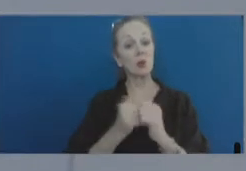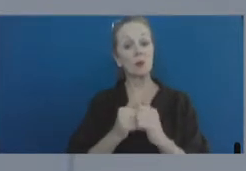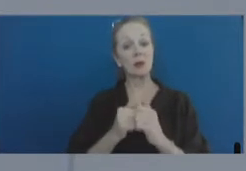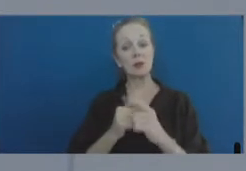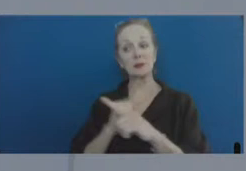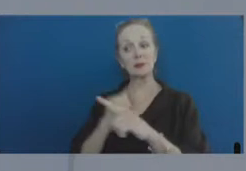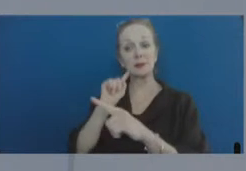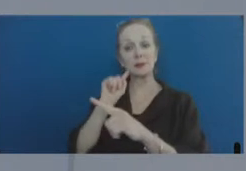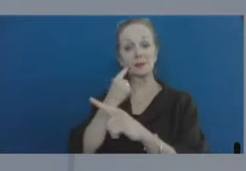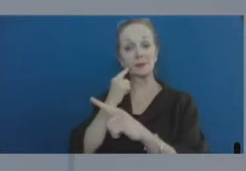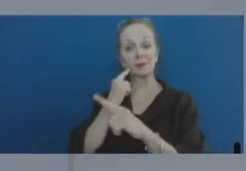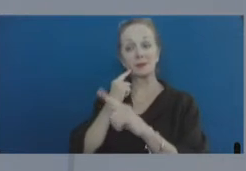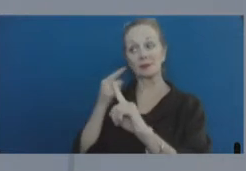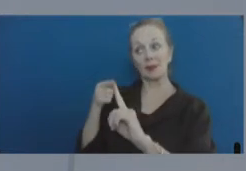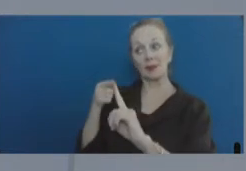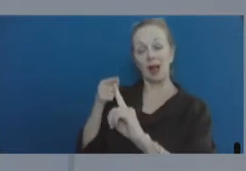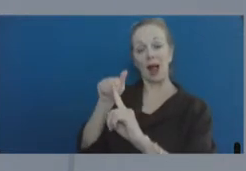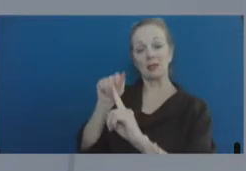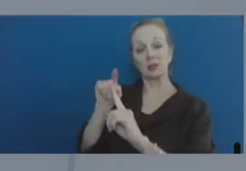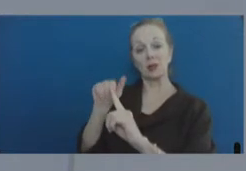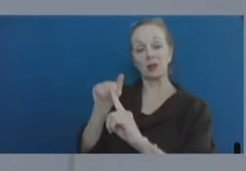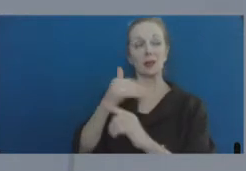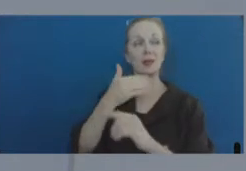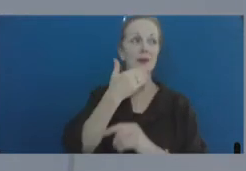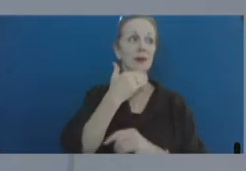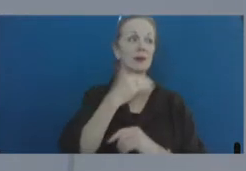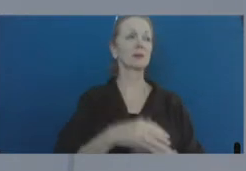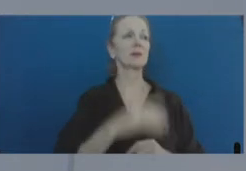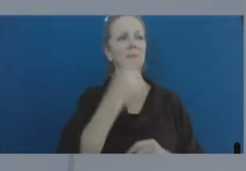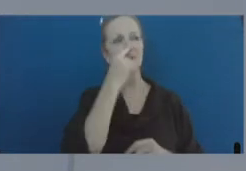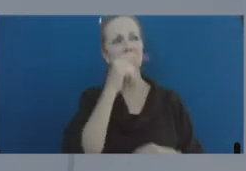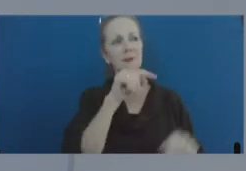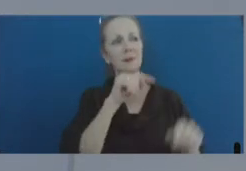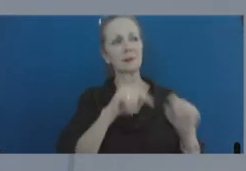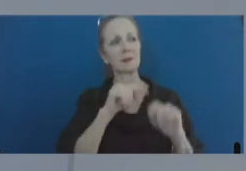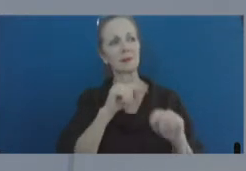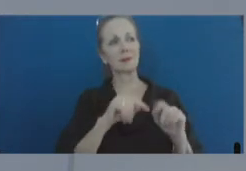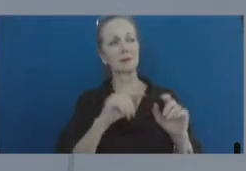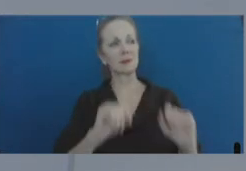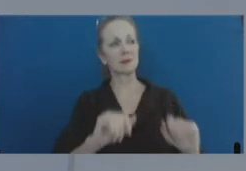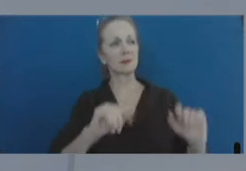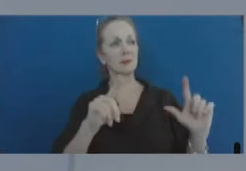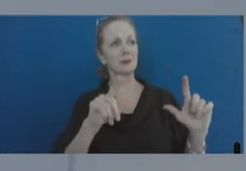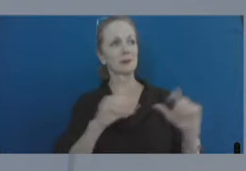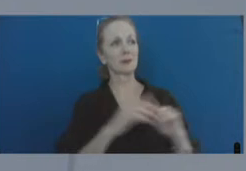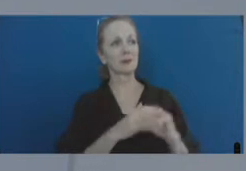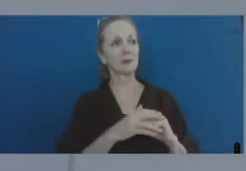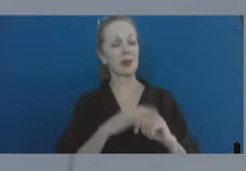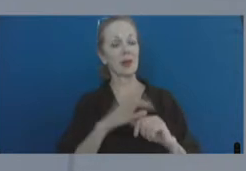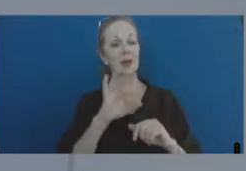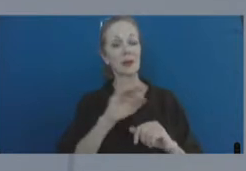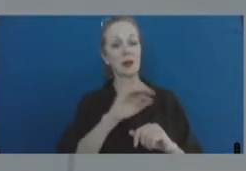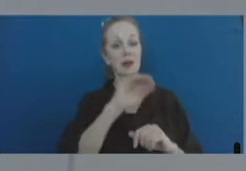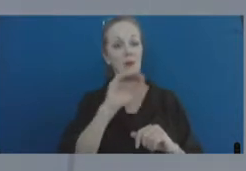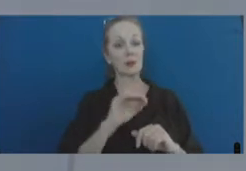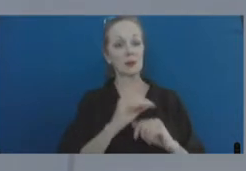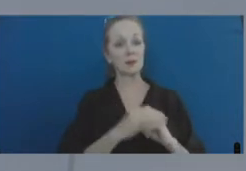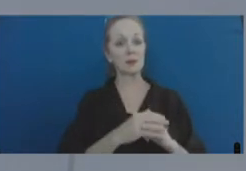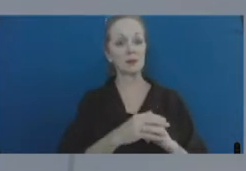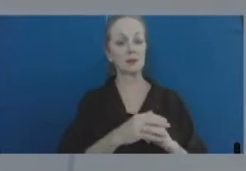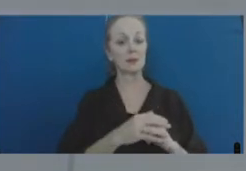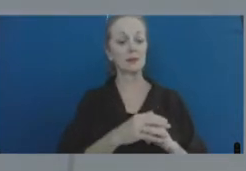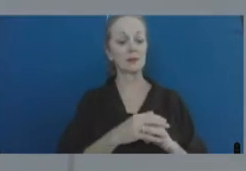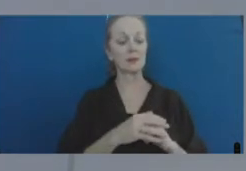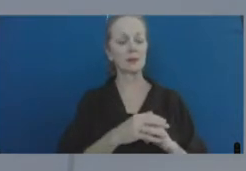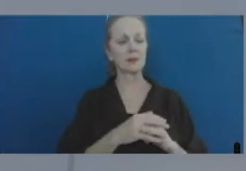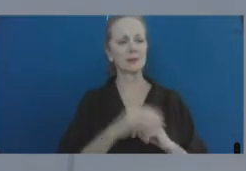Thank you, Madam Mayor. Can you go back to the slide where you had a 90% I think